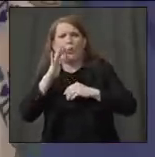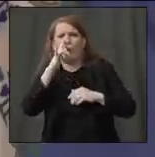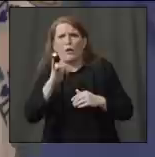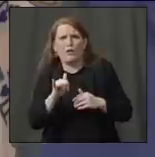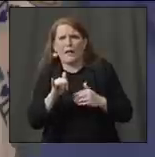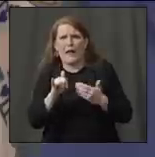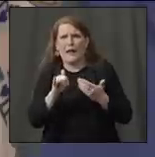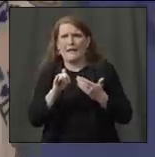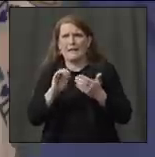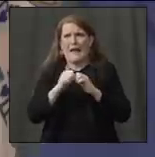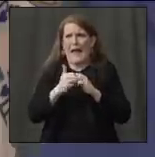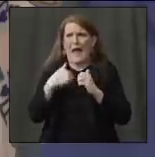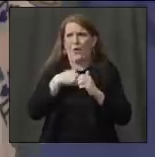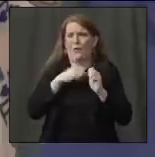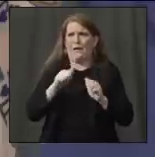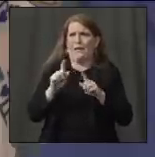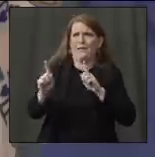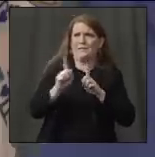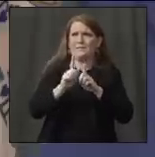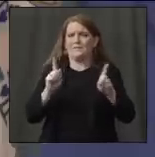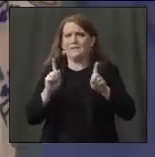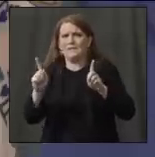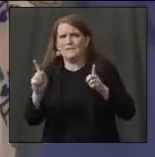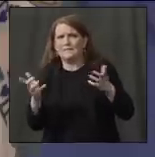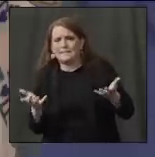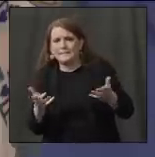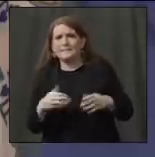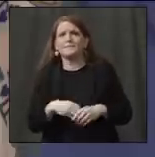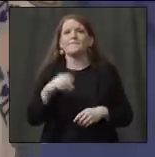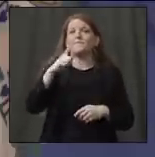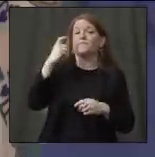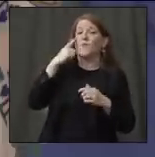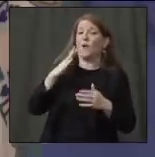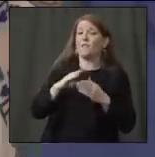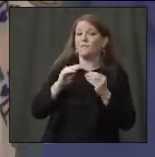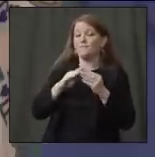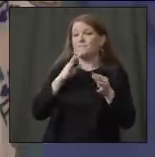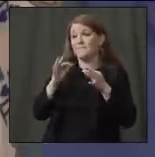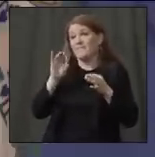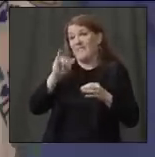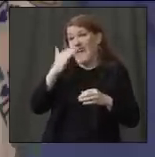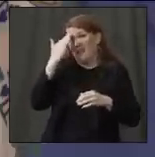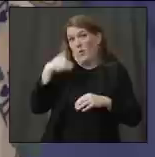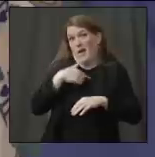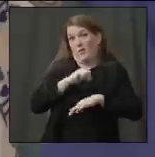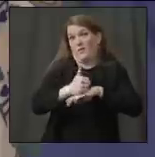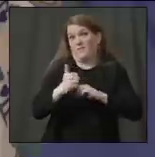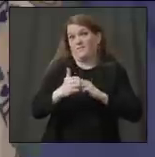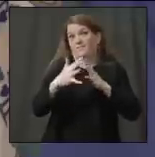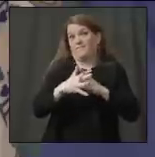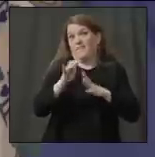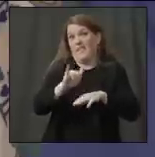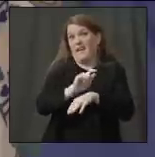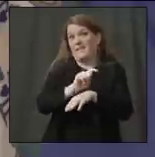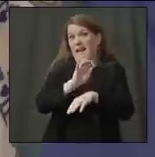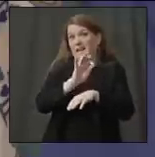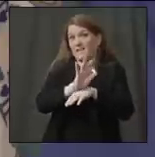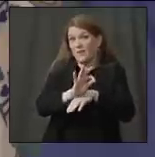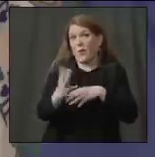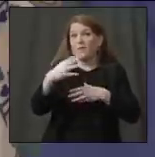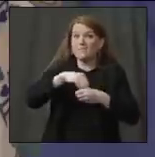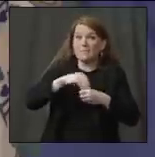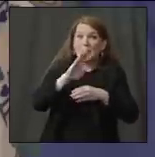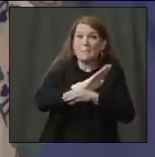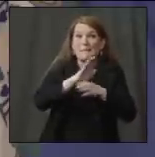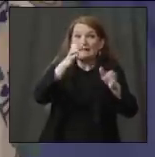Well, this is why I have a task force of business and scientific folks who are looking at this every day. My